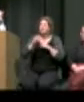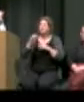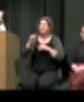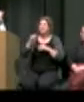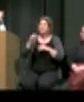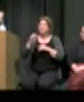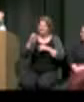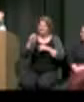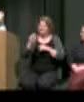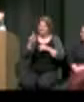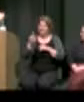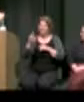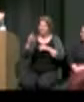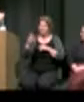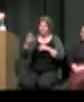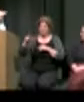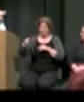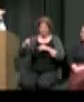Corporation,